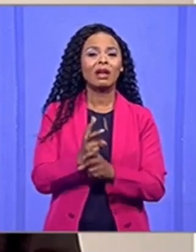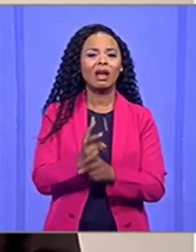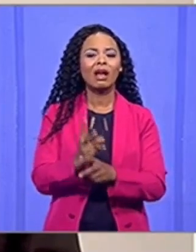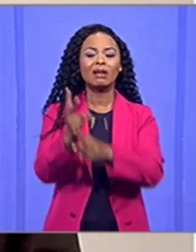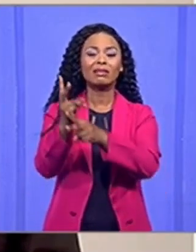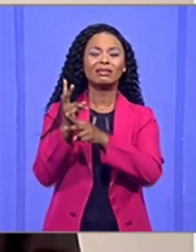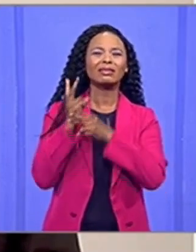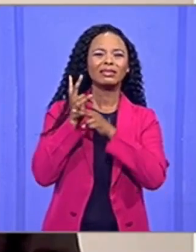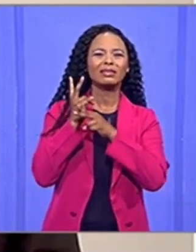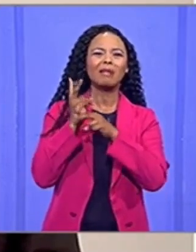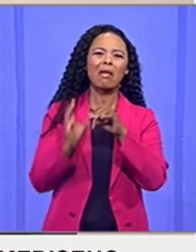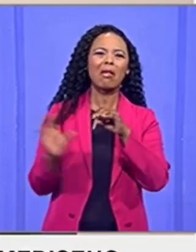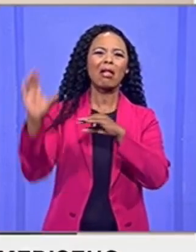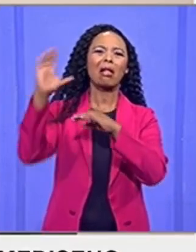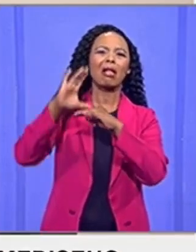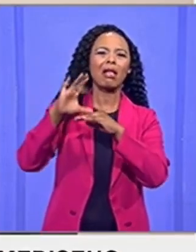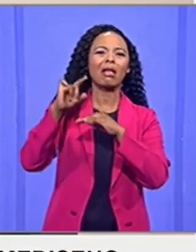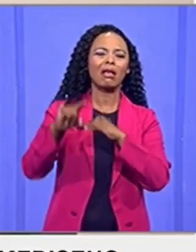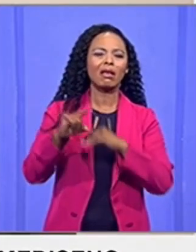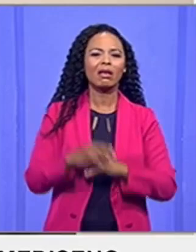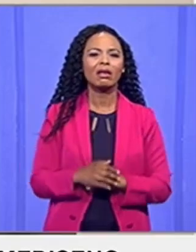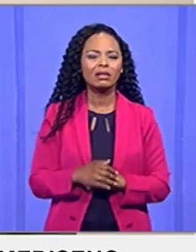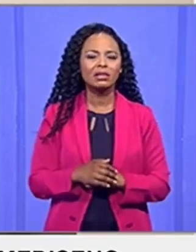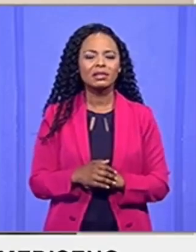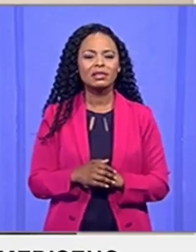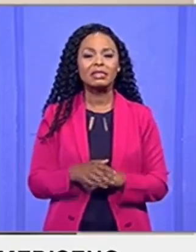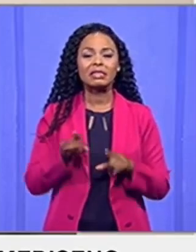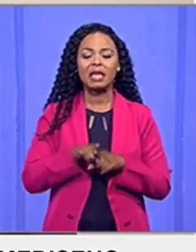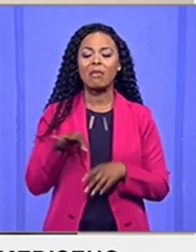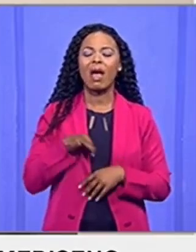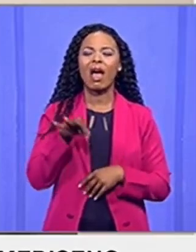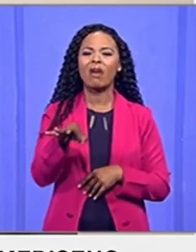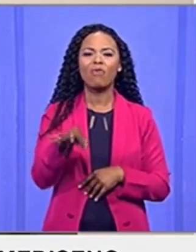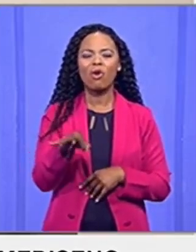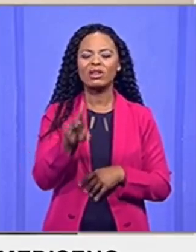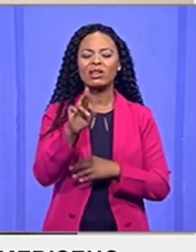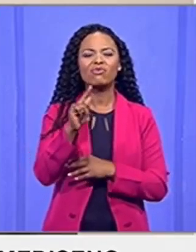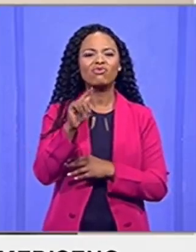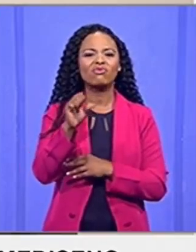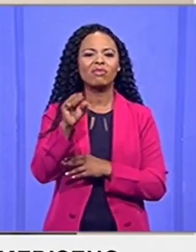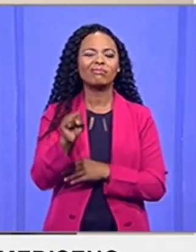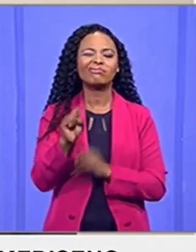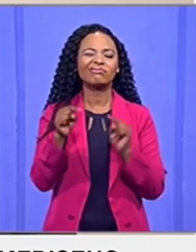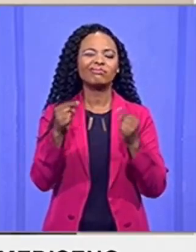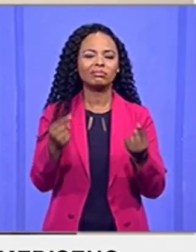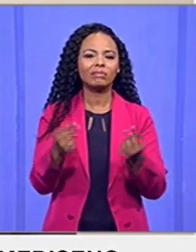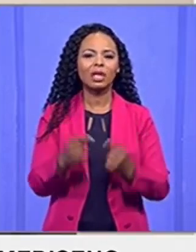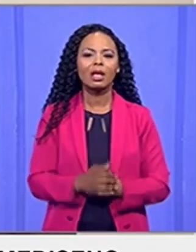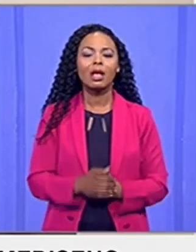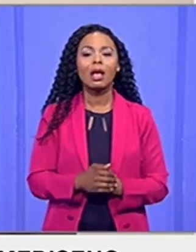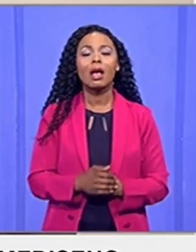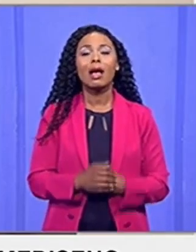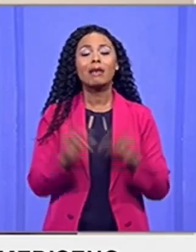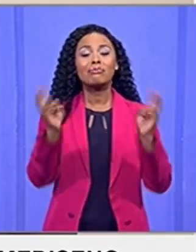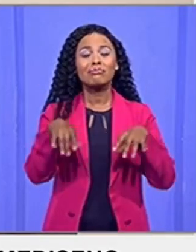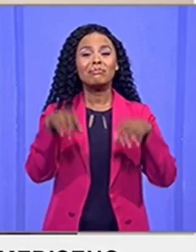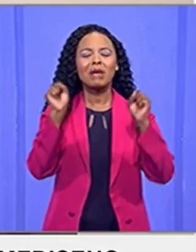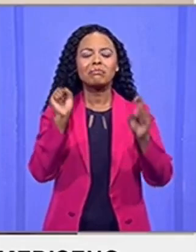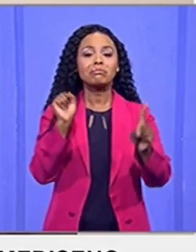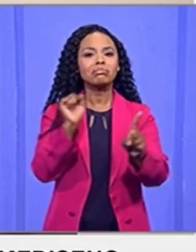more and at affordable rates. Continued load shedding, the poor performance of our logistics